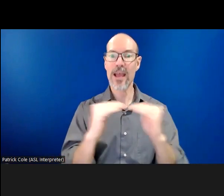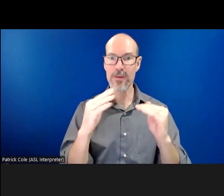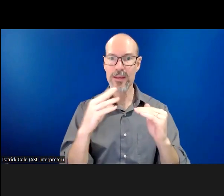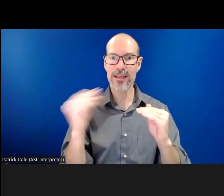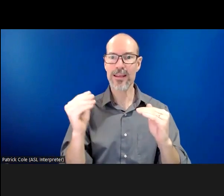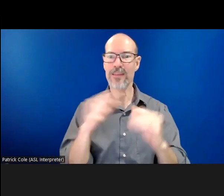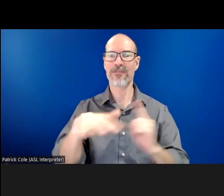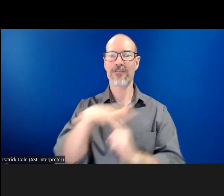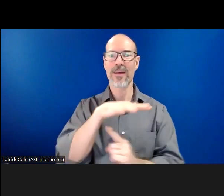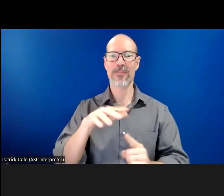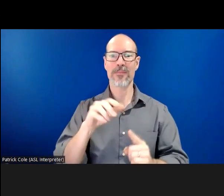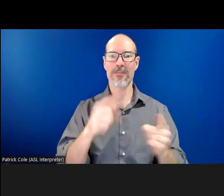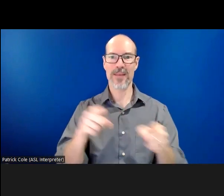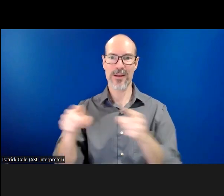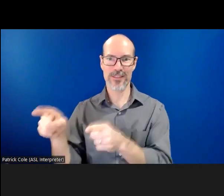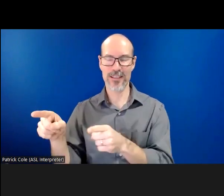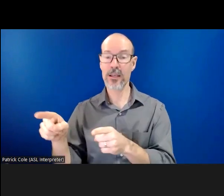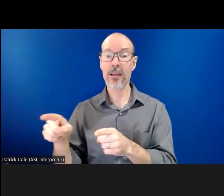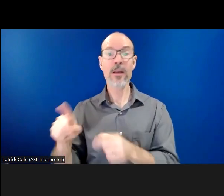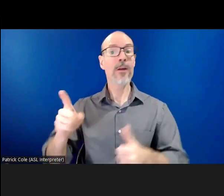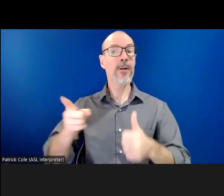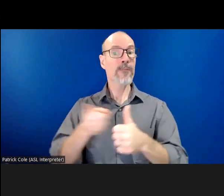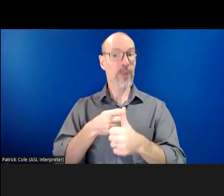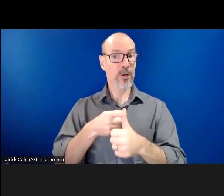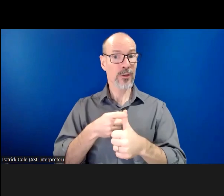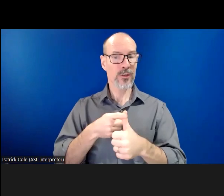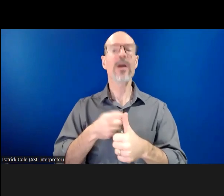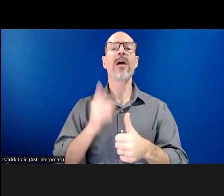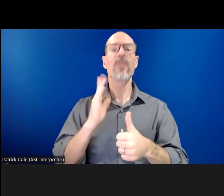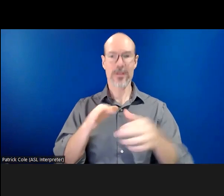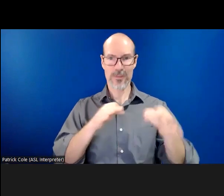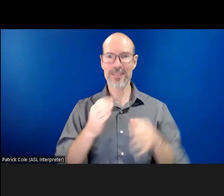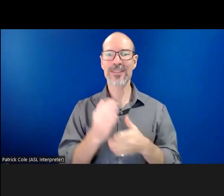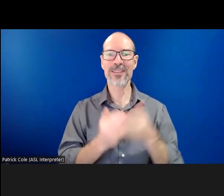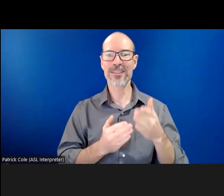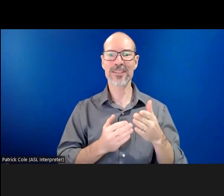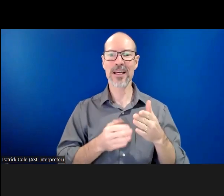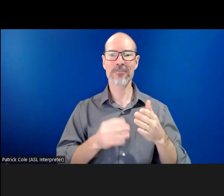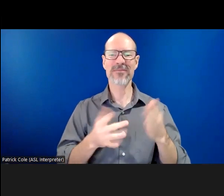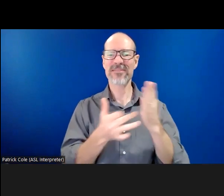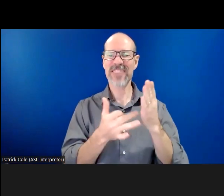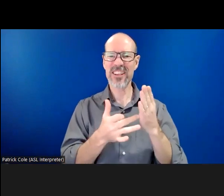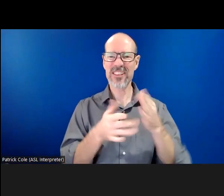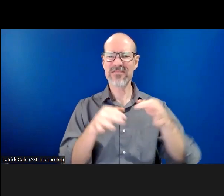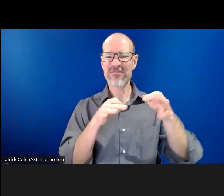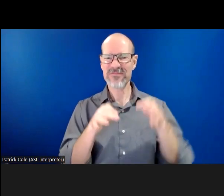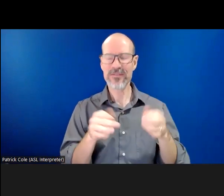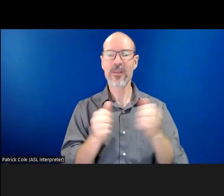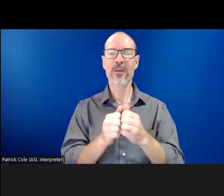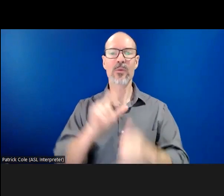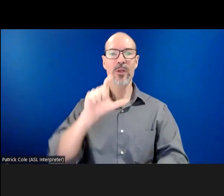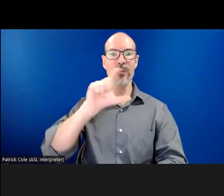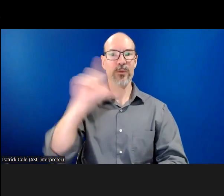get started, there are some Zoom technical instructions and technical points to go